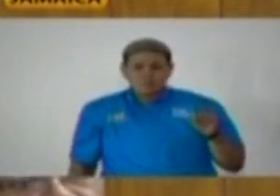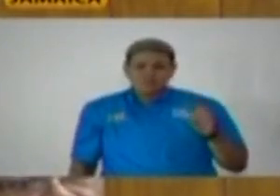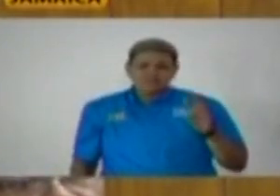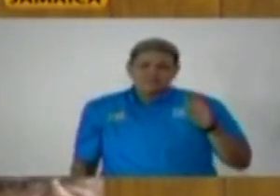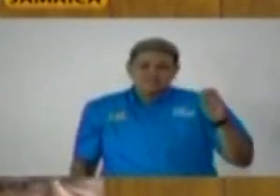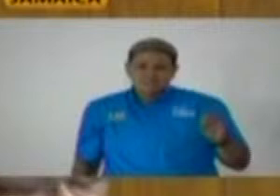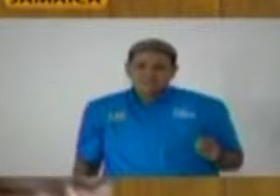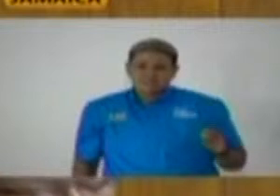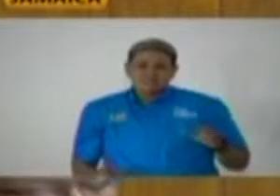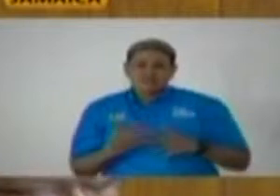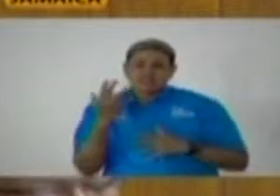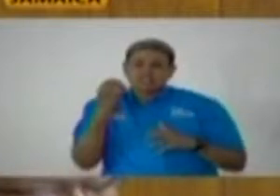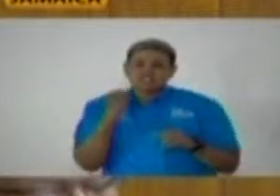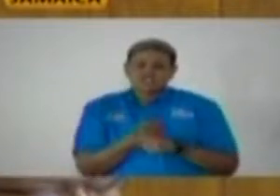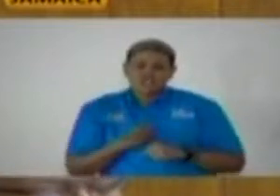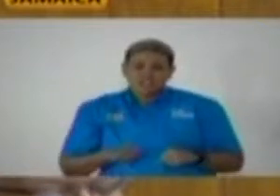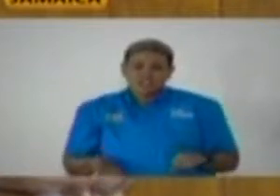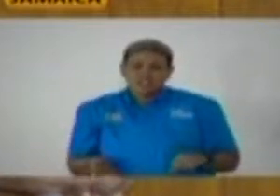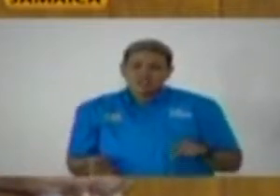1.6% for next year,